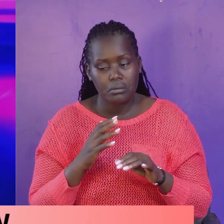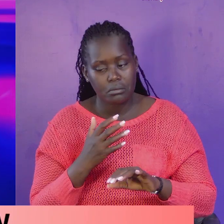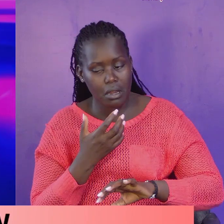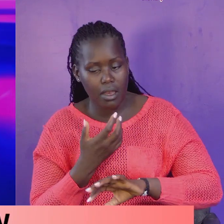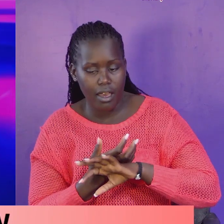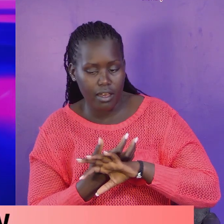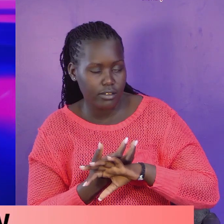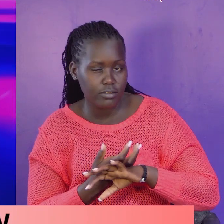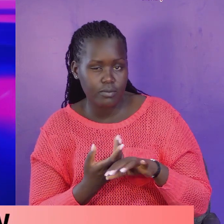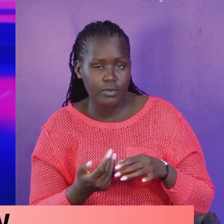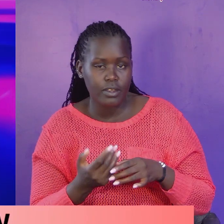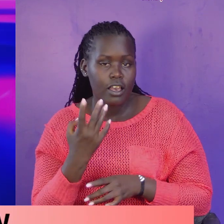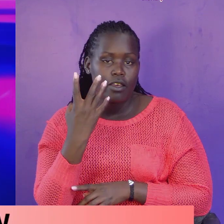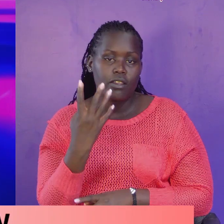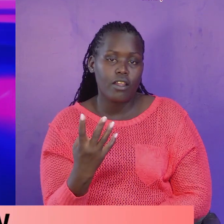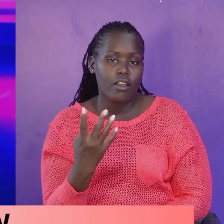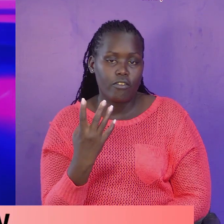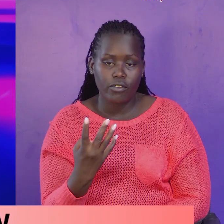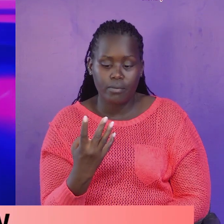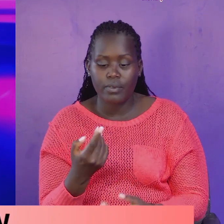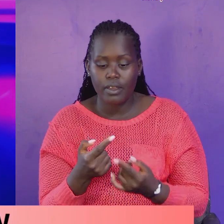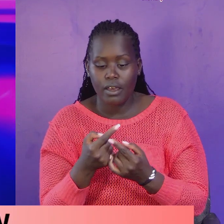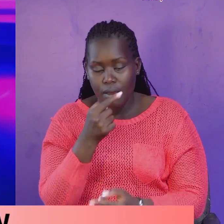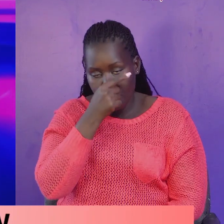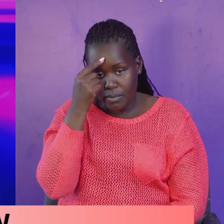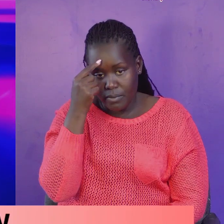still 4 in contention. Yeah, but because